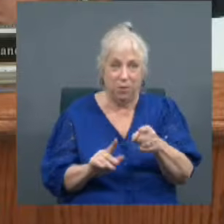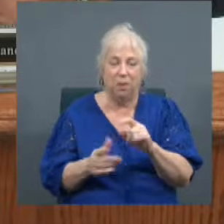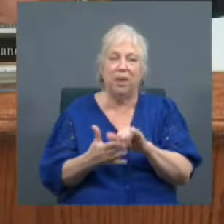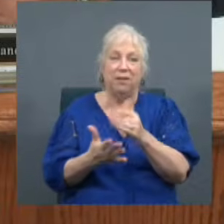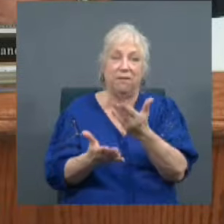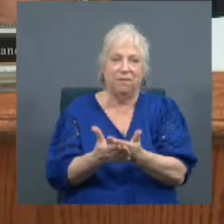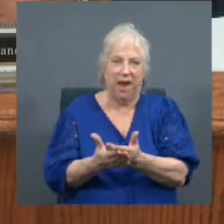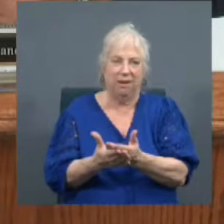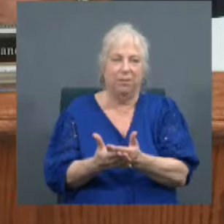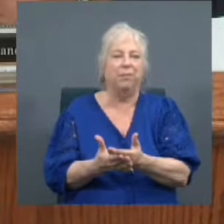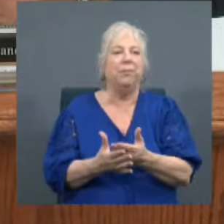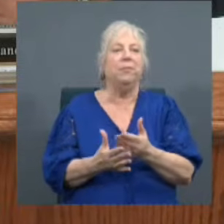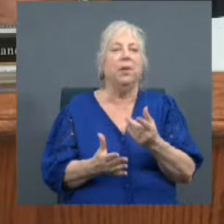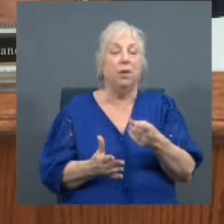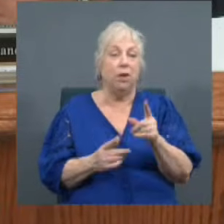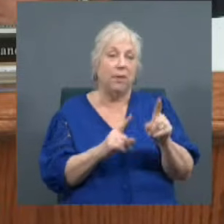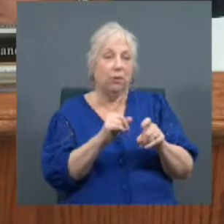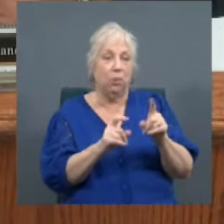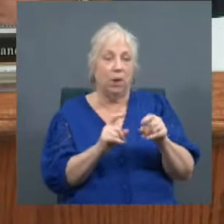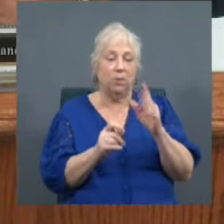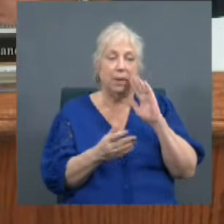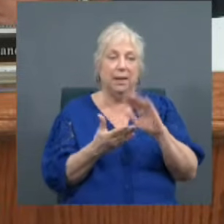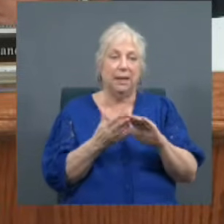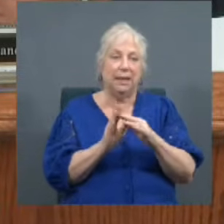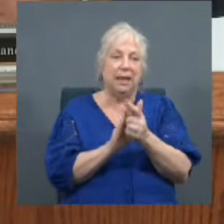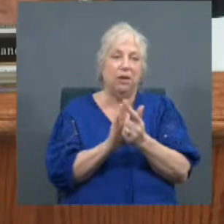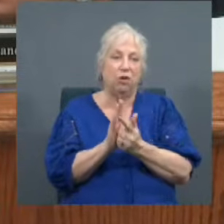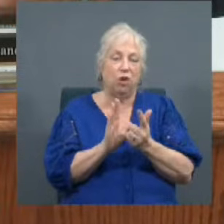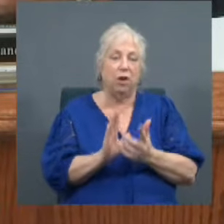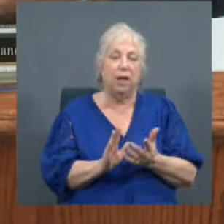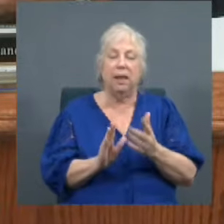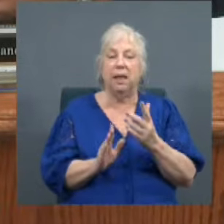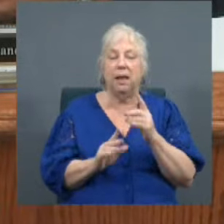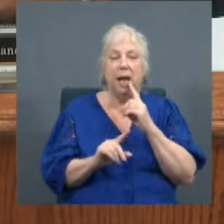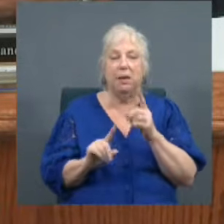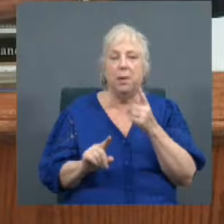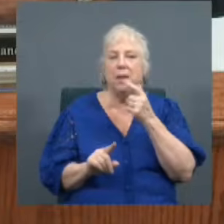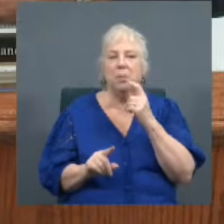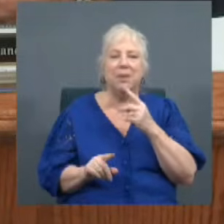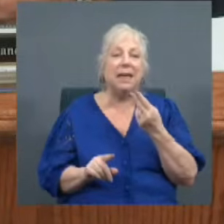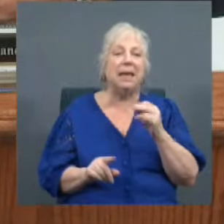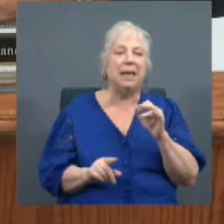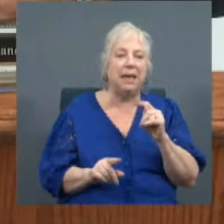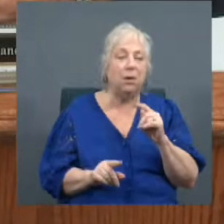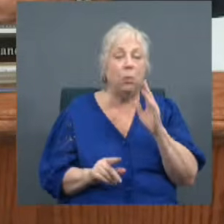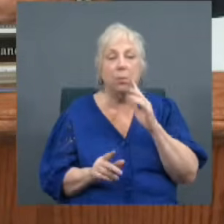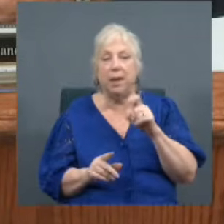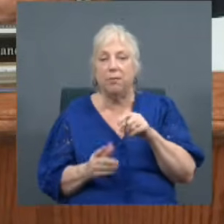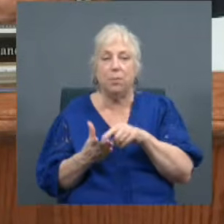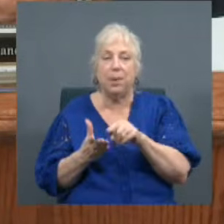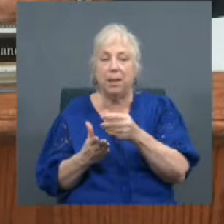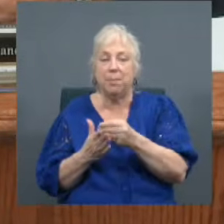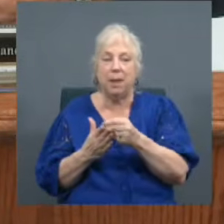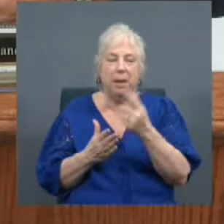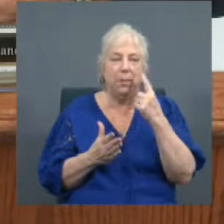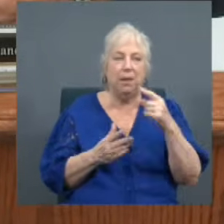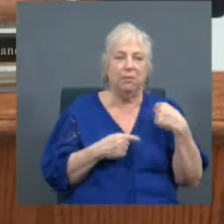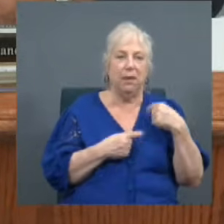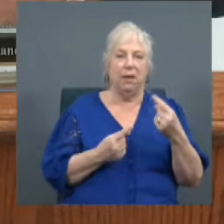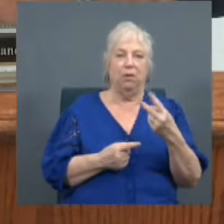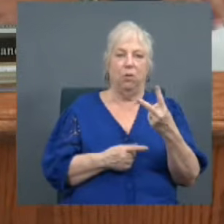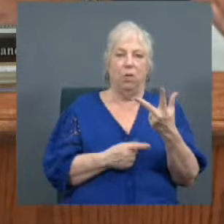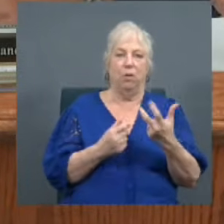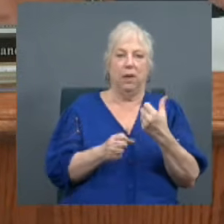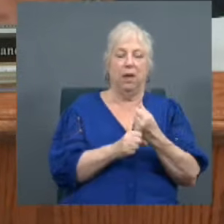with you all, because you've asked a question about it, because there was hinting to whether or not we were going to have to pay the money, because the city attorney for the last 2 or 3